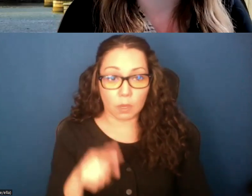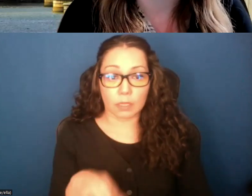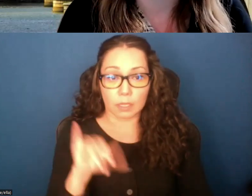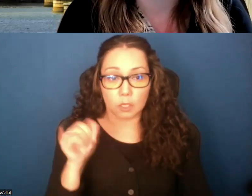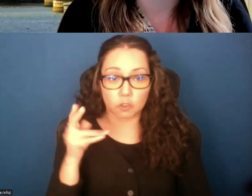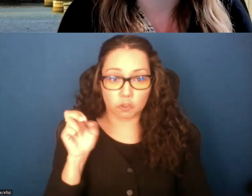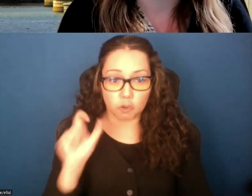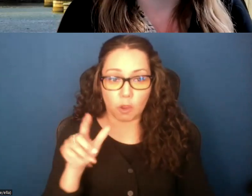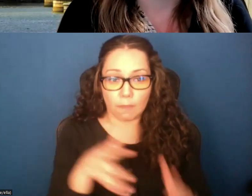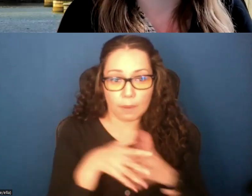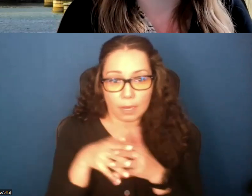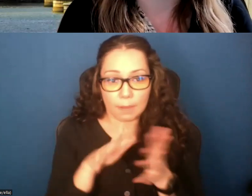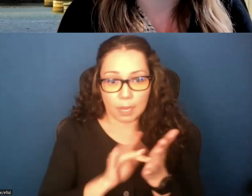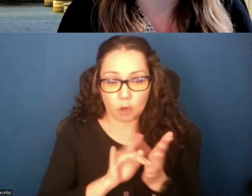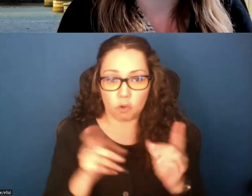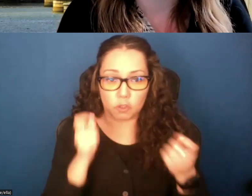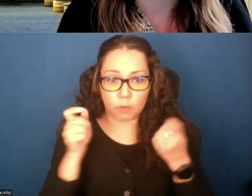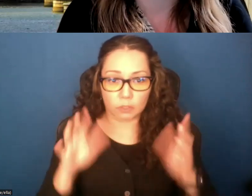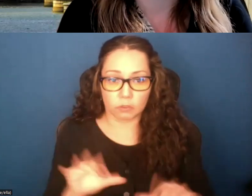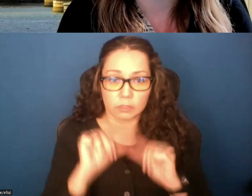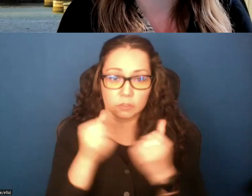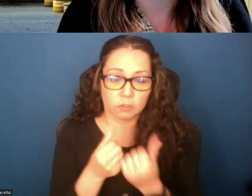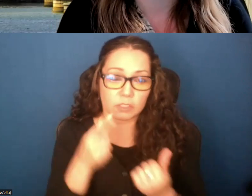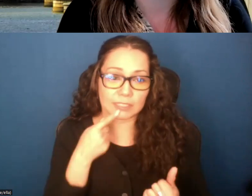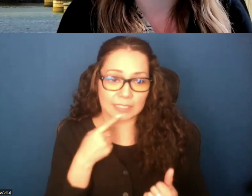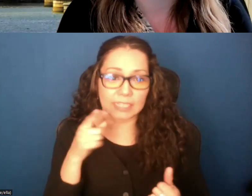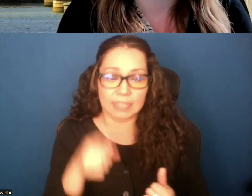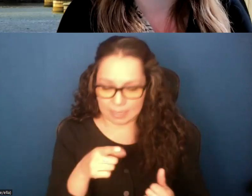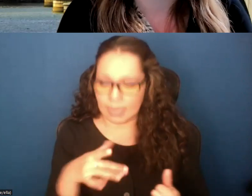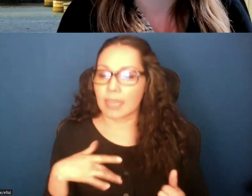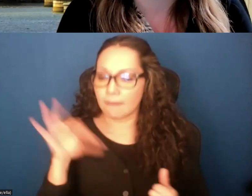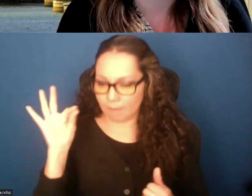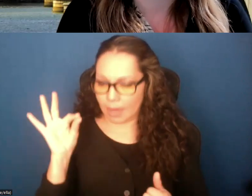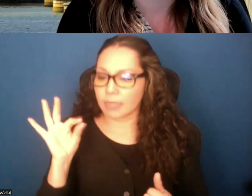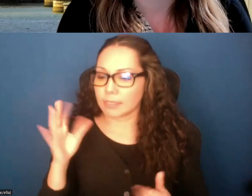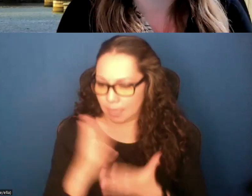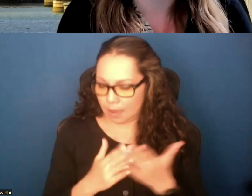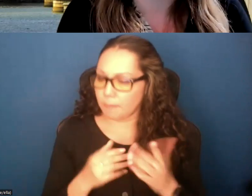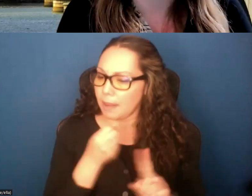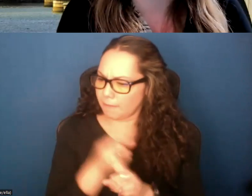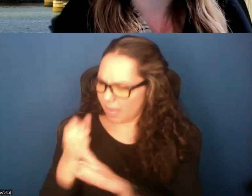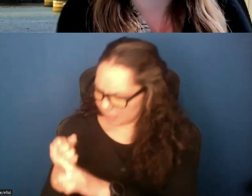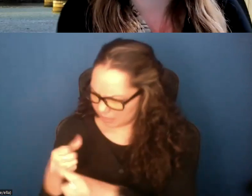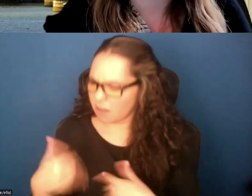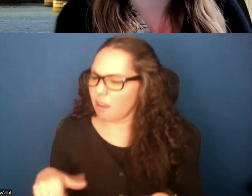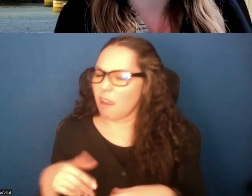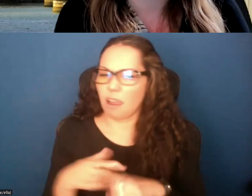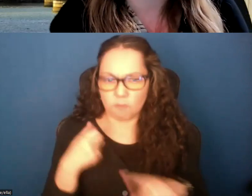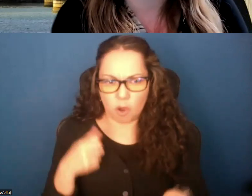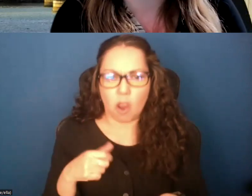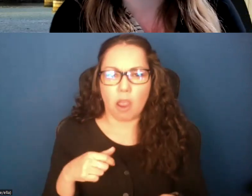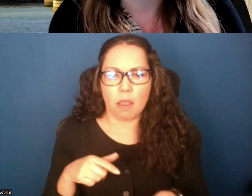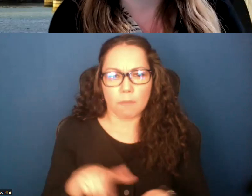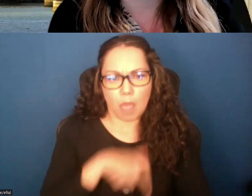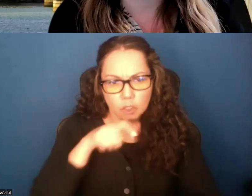Mathematica researchers who found some adverse effects associated with restricting long-term care facility access in